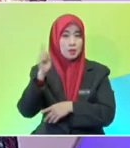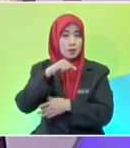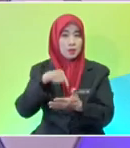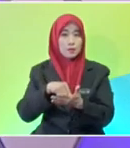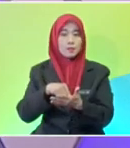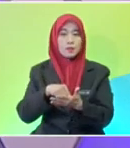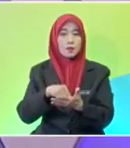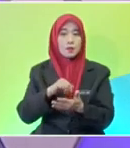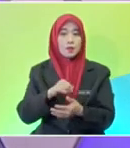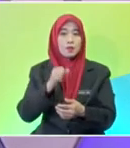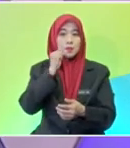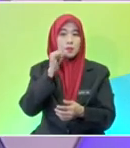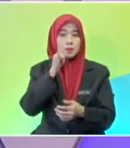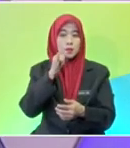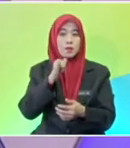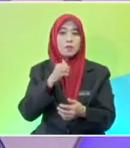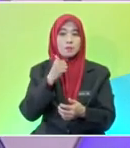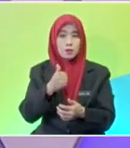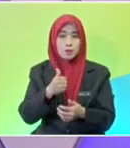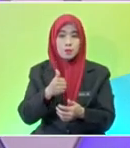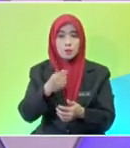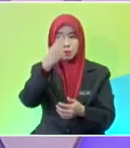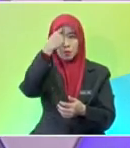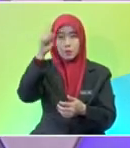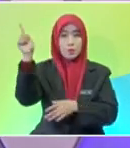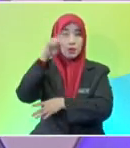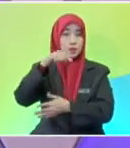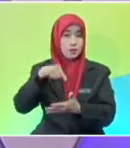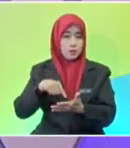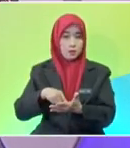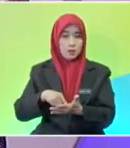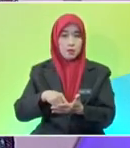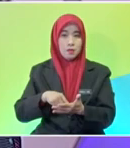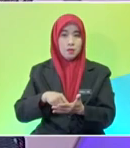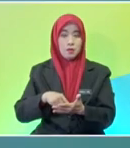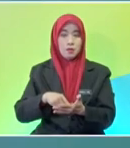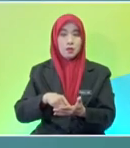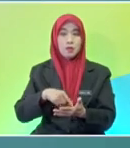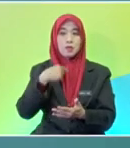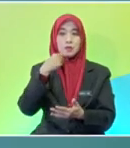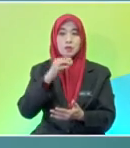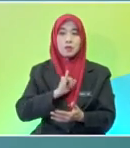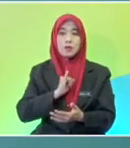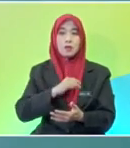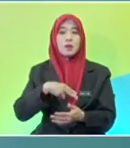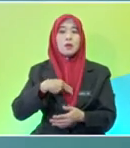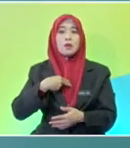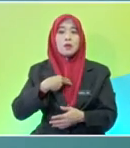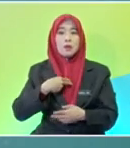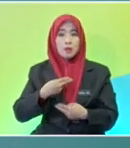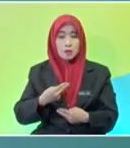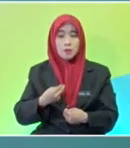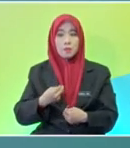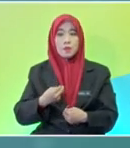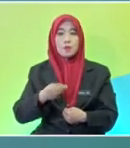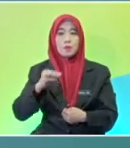well today. Very excellent student for me thank today, you. I can say that. And I hope those outside there, our pupils, they're also excellent like you.